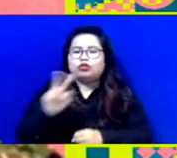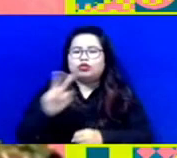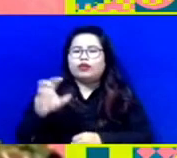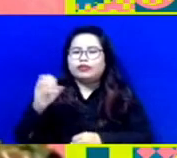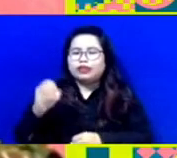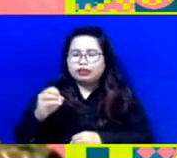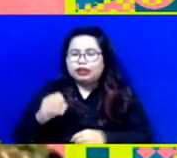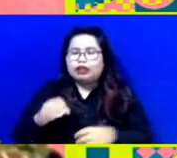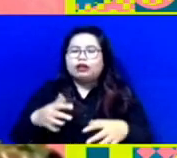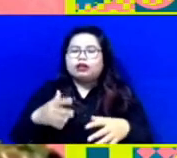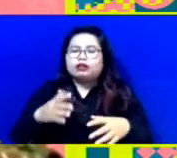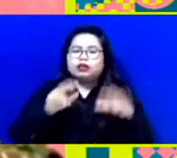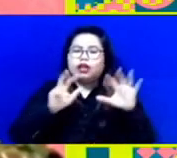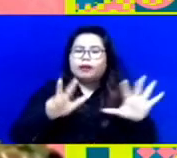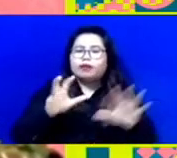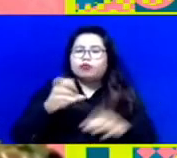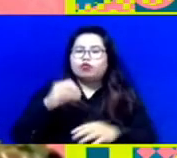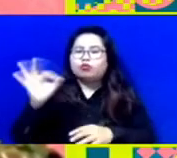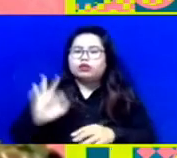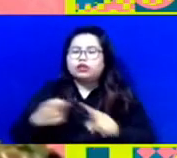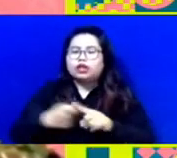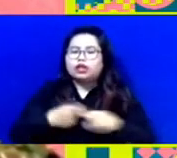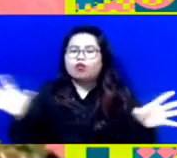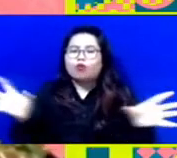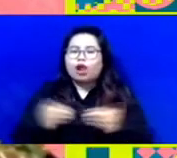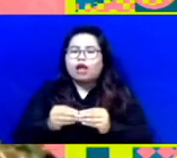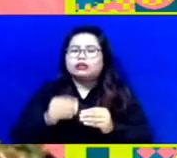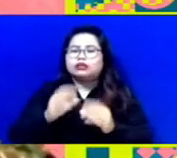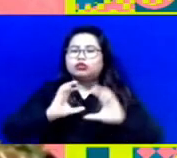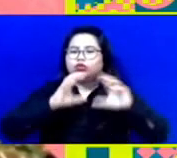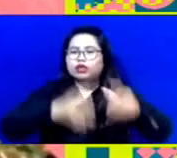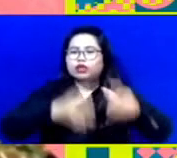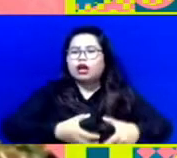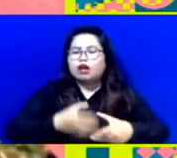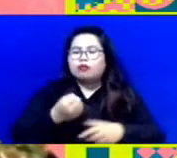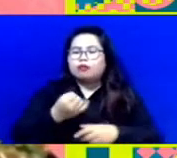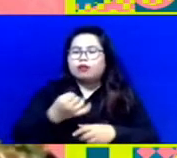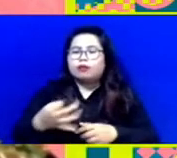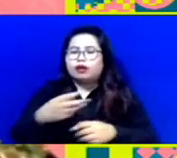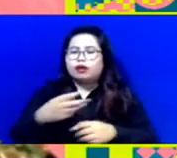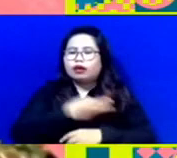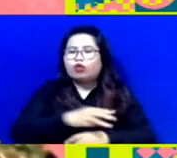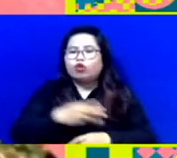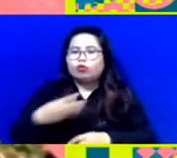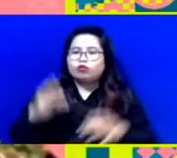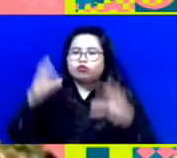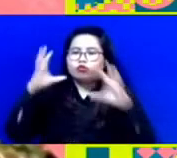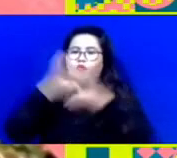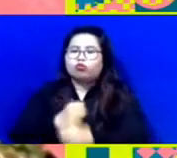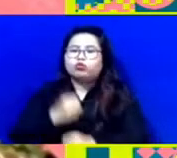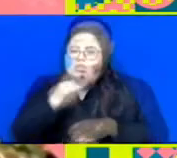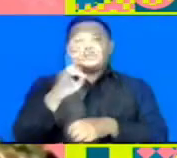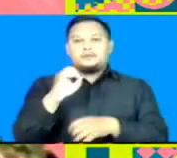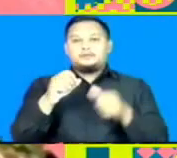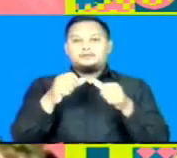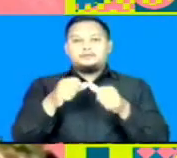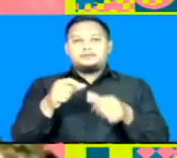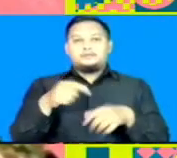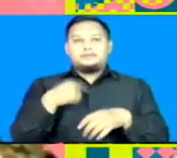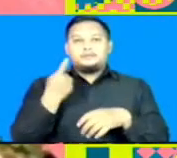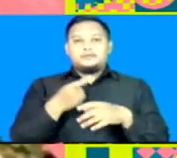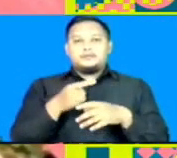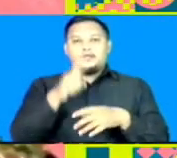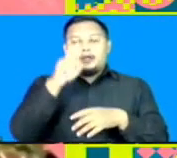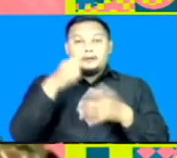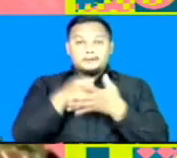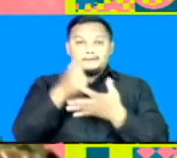population, there are high expectations for the G20 to not only react, but also act and lead by